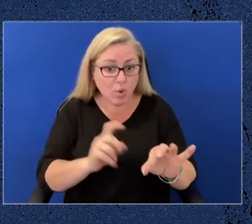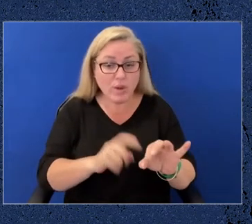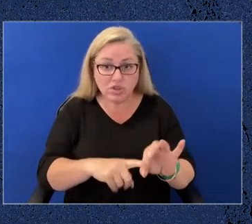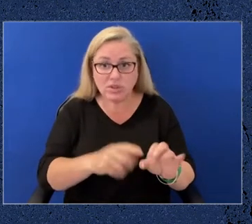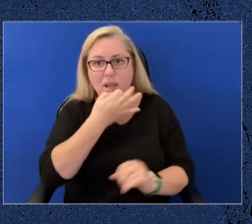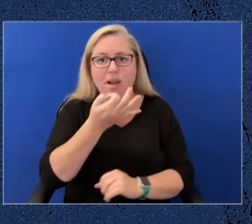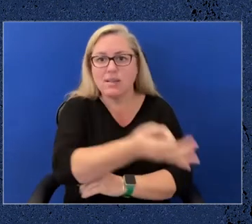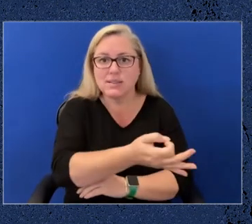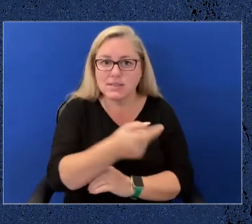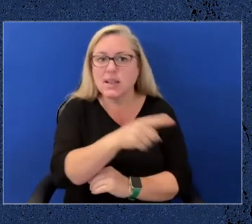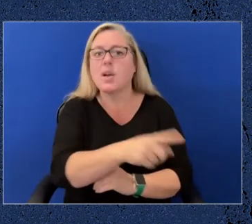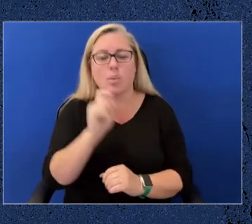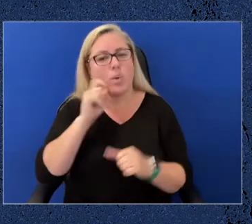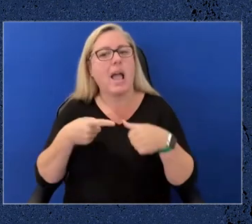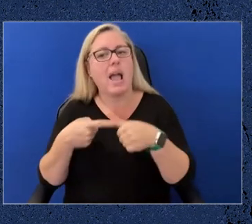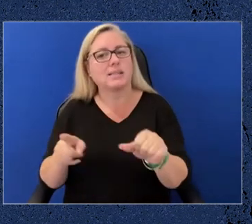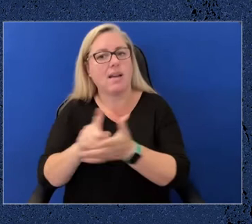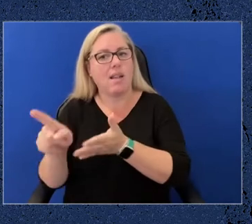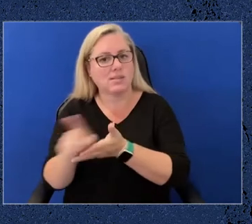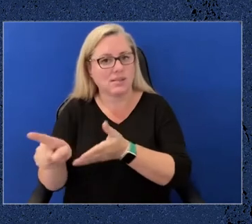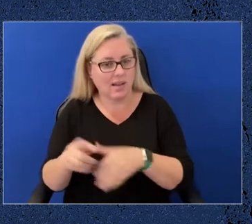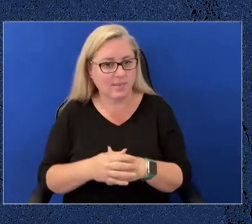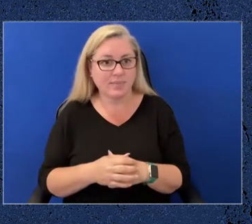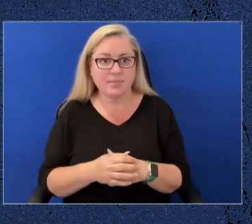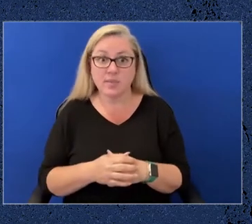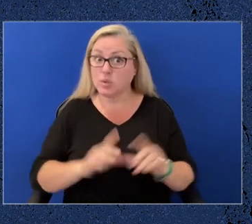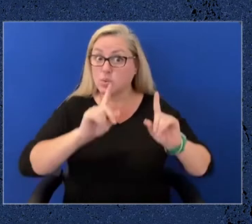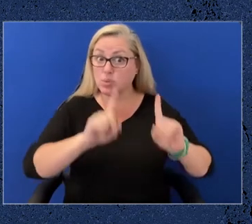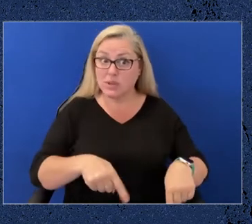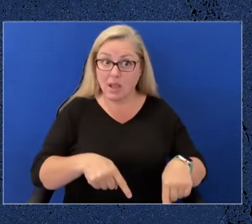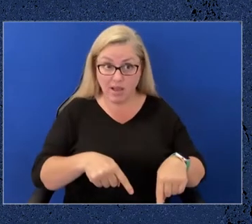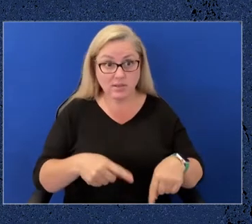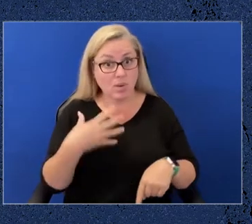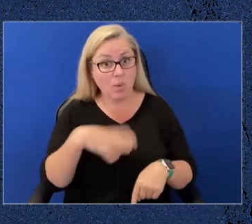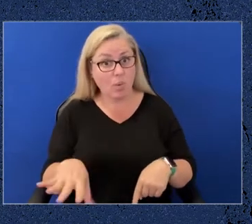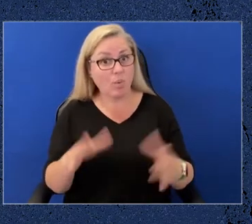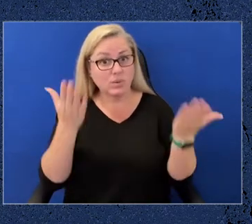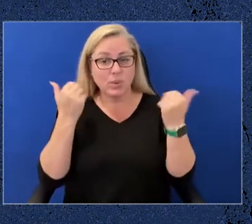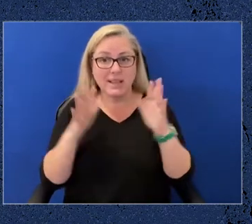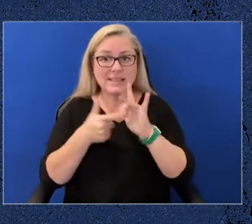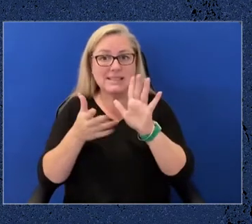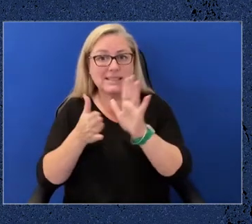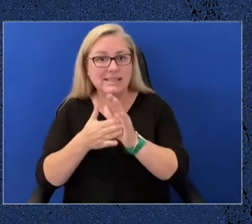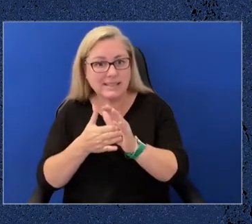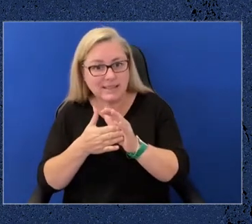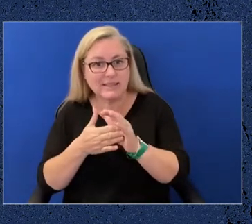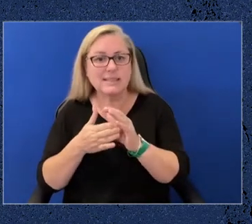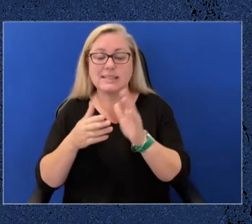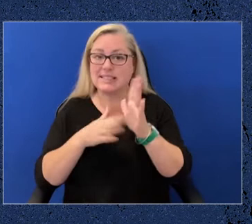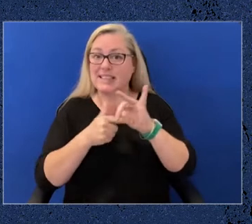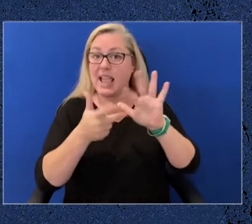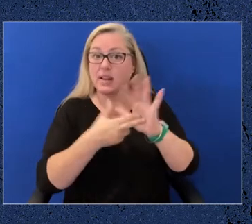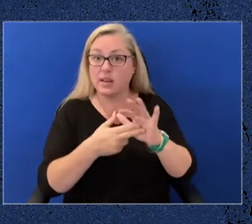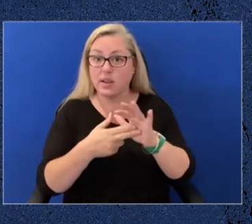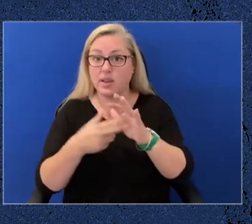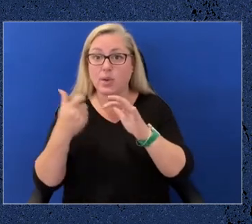later as well. Now, to kick things off, I'd like to welcome Dr. Tien Q. He's the co-chair of